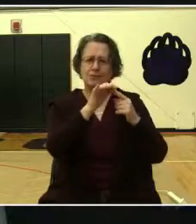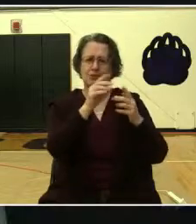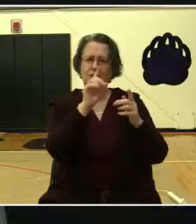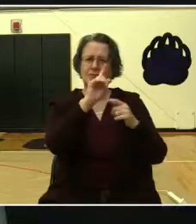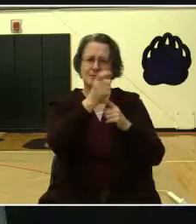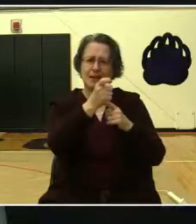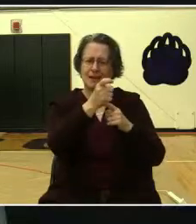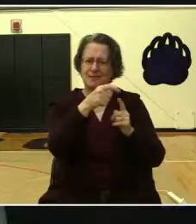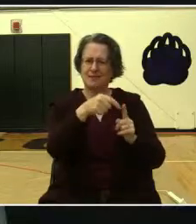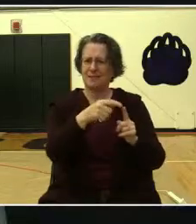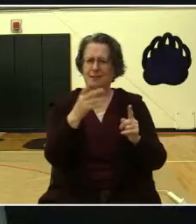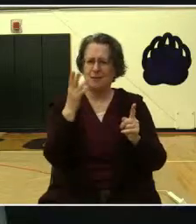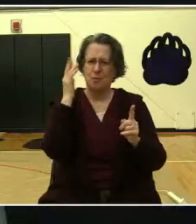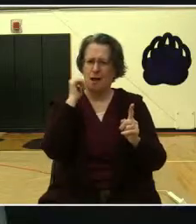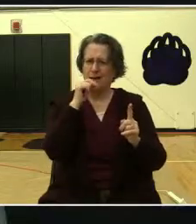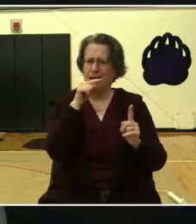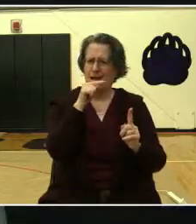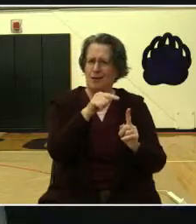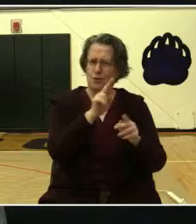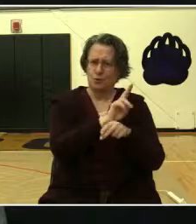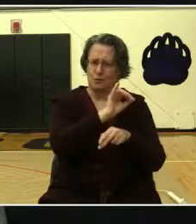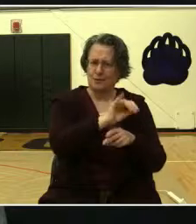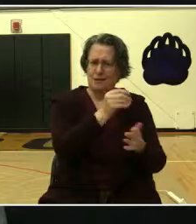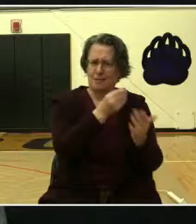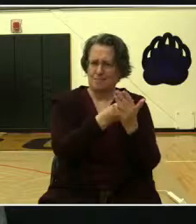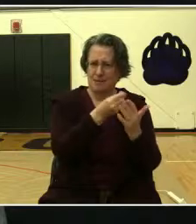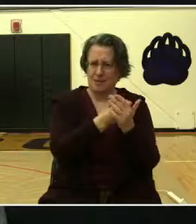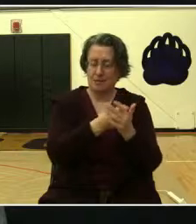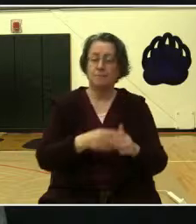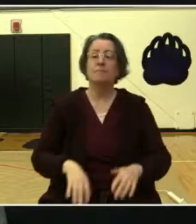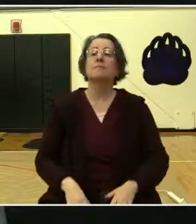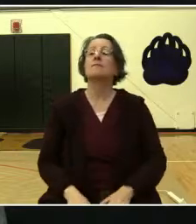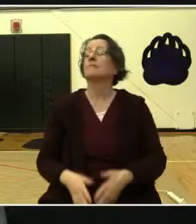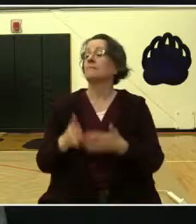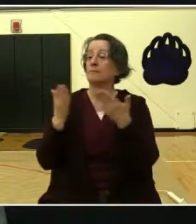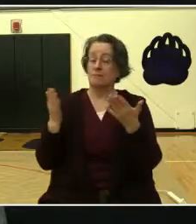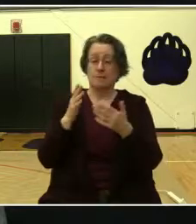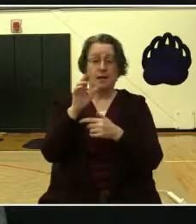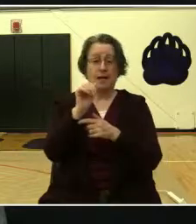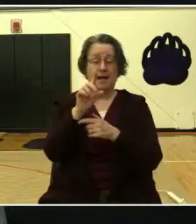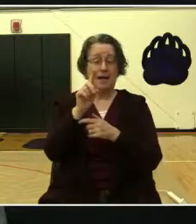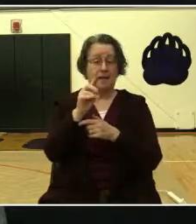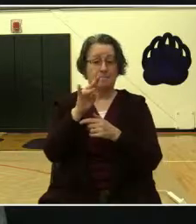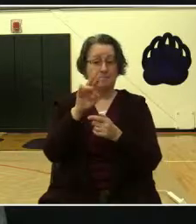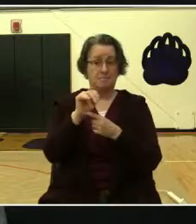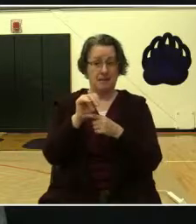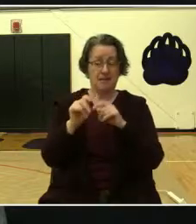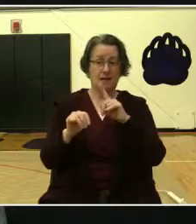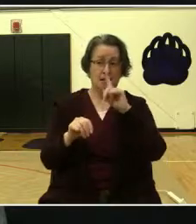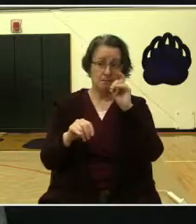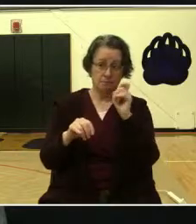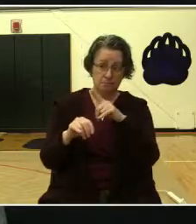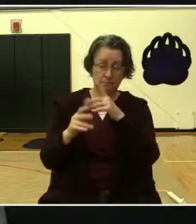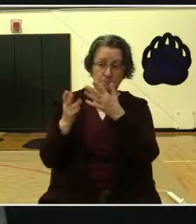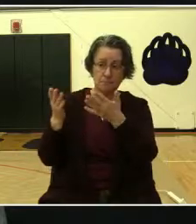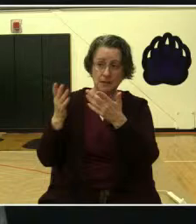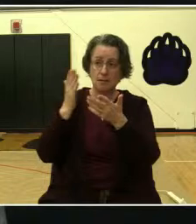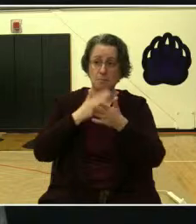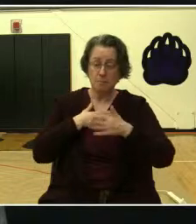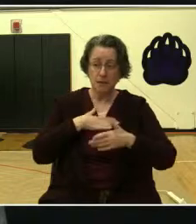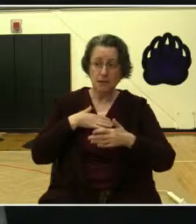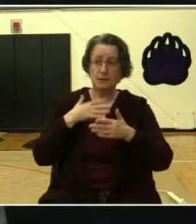question a member of the administration is interrogated about the potential overlap between the DBA